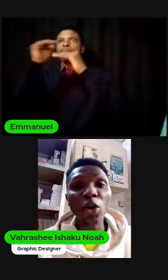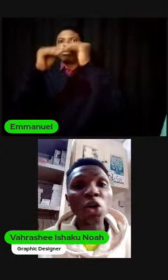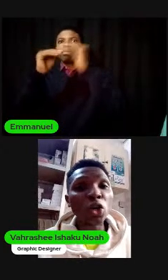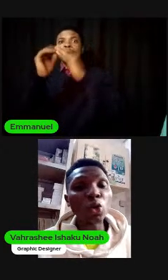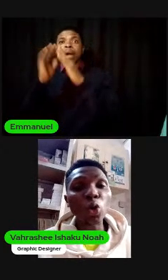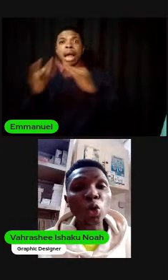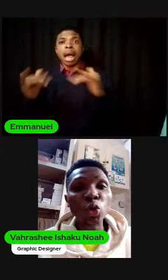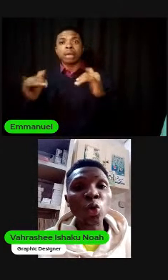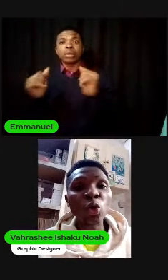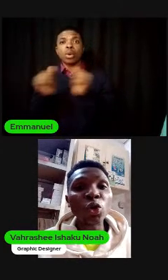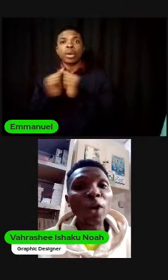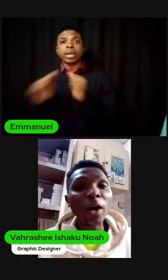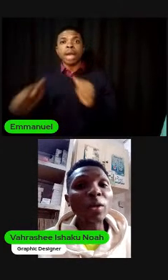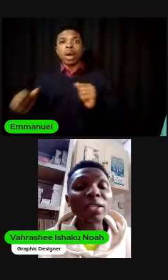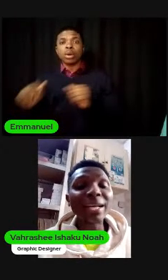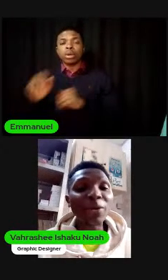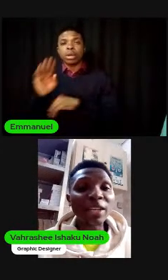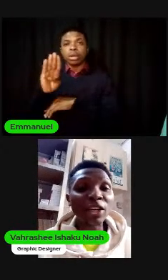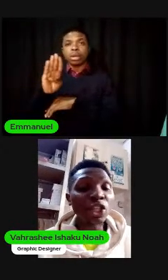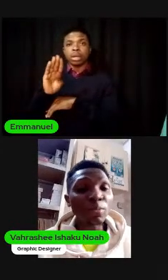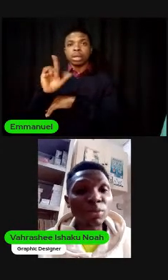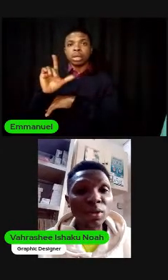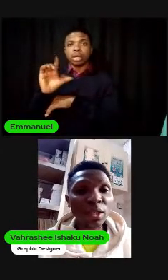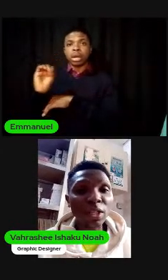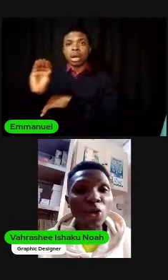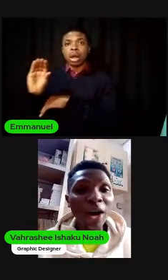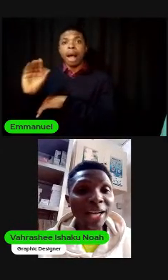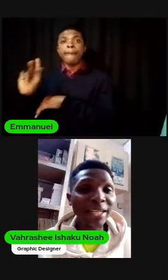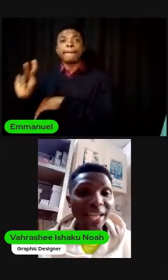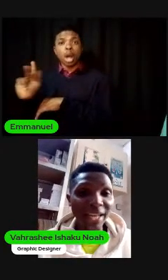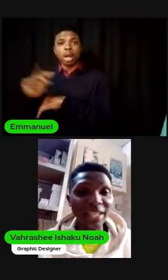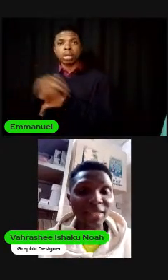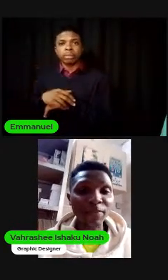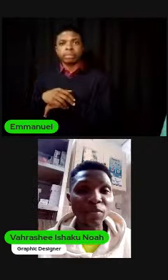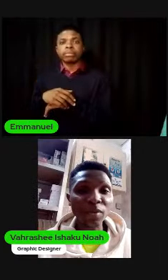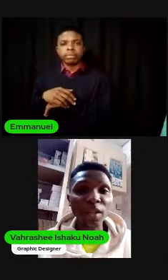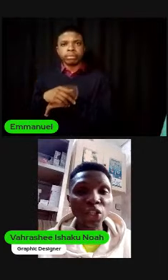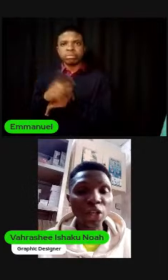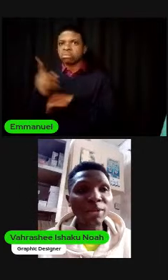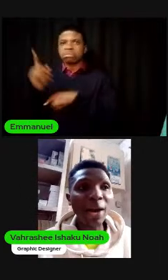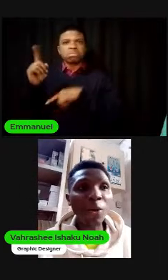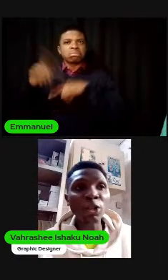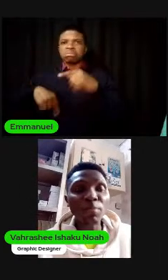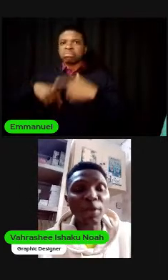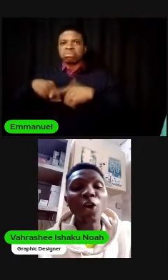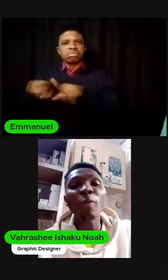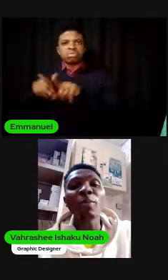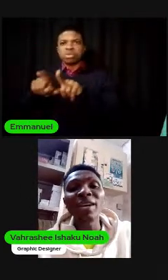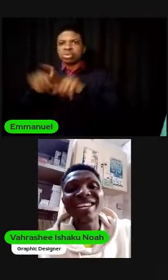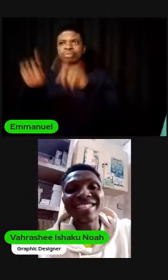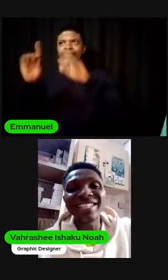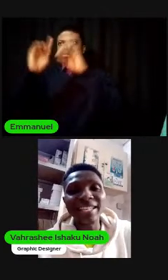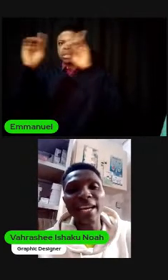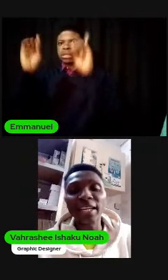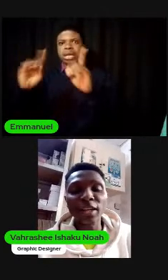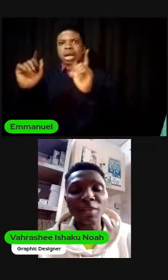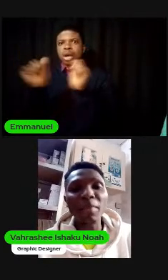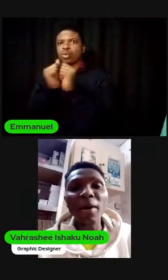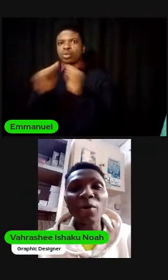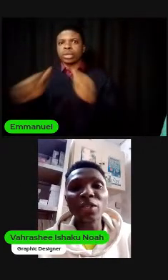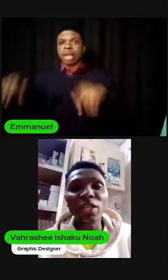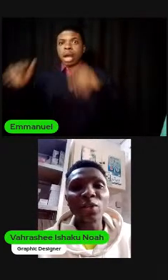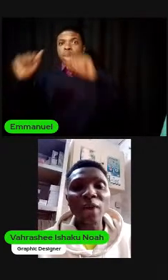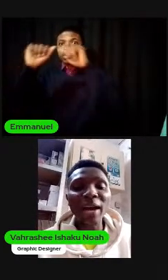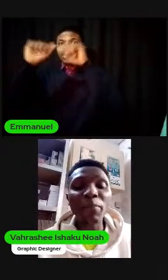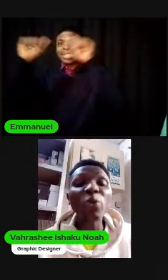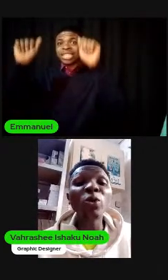block. So also you cannot design without shapes. They go hand in hand. The shapes are what make up the design. Remember,